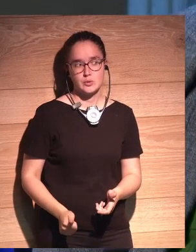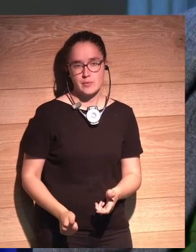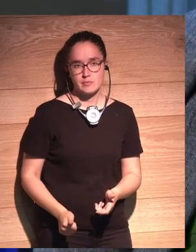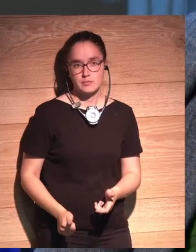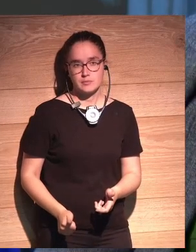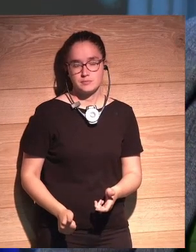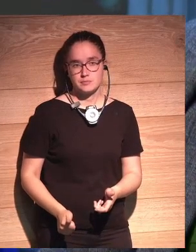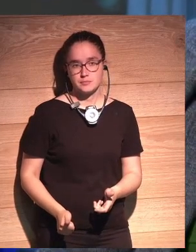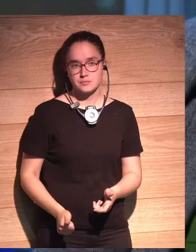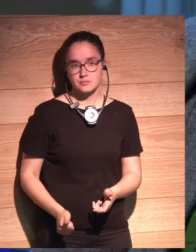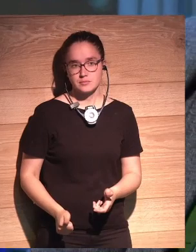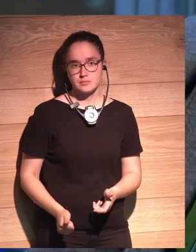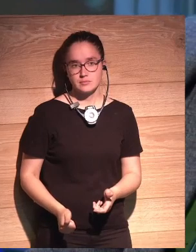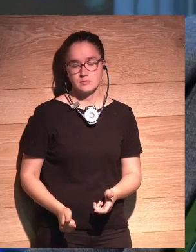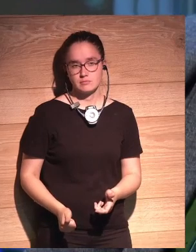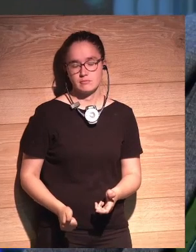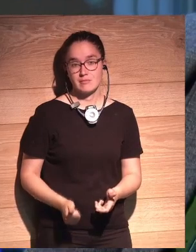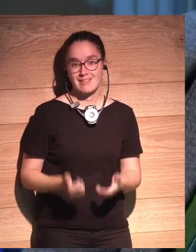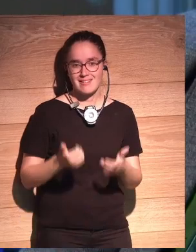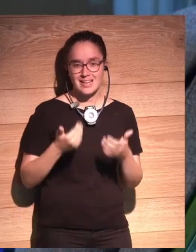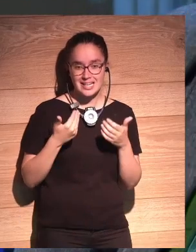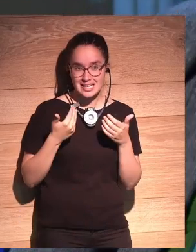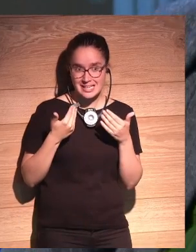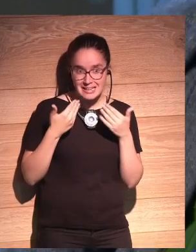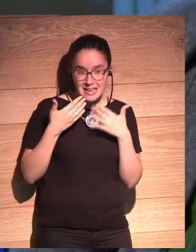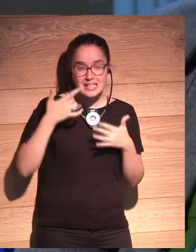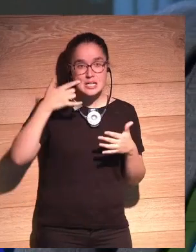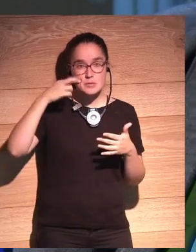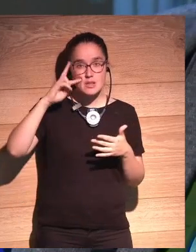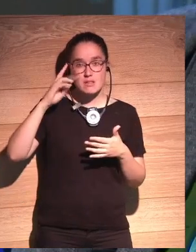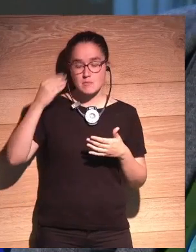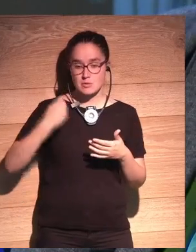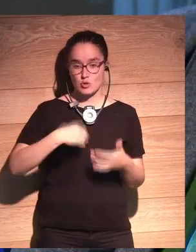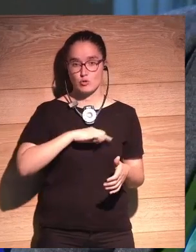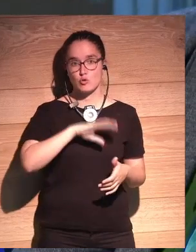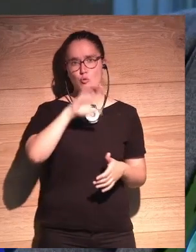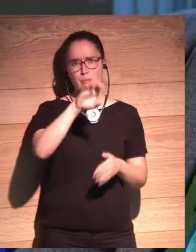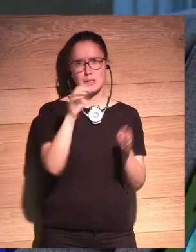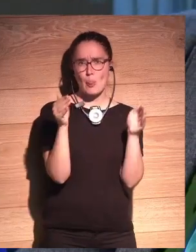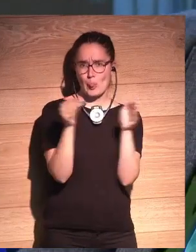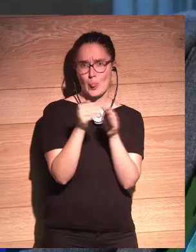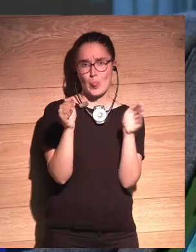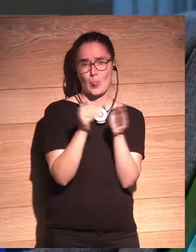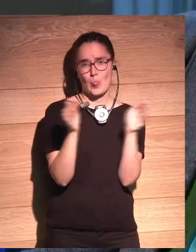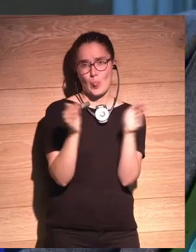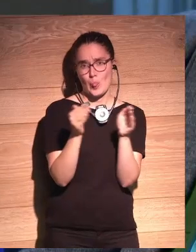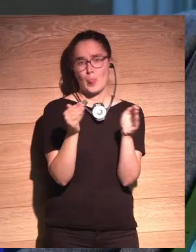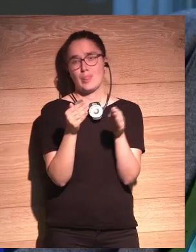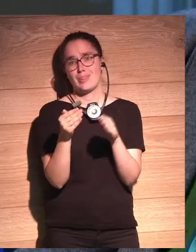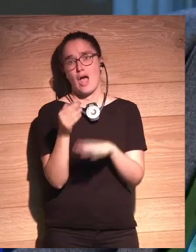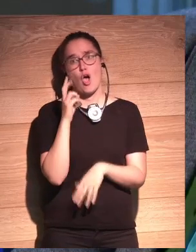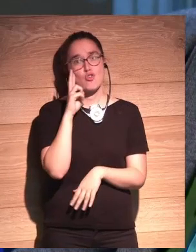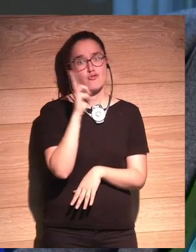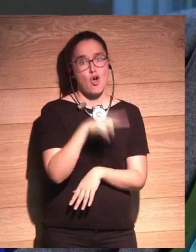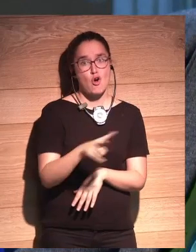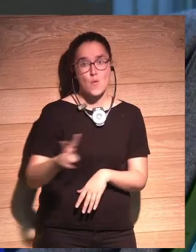being a relatively small country like we are in Norway, with very high levels of trust